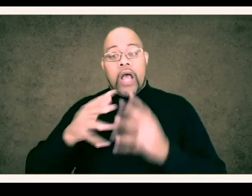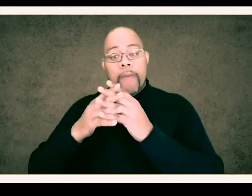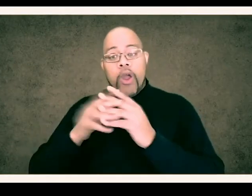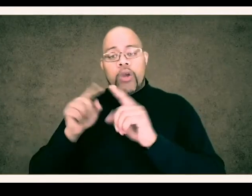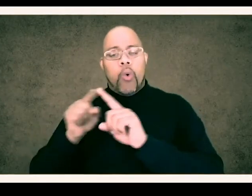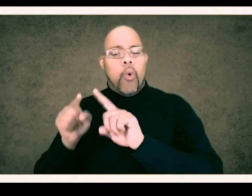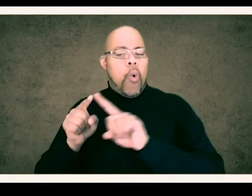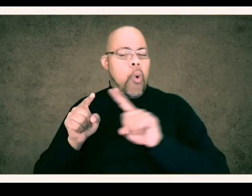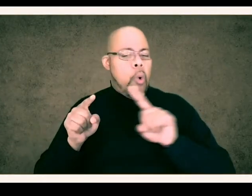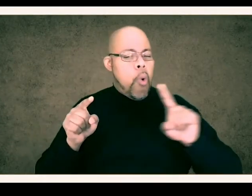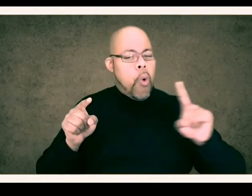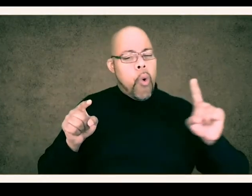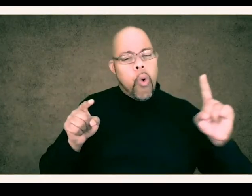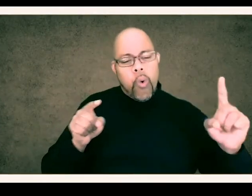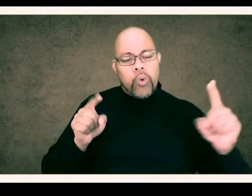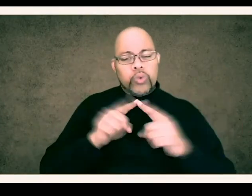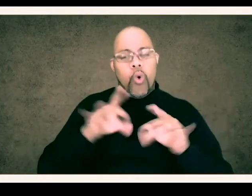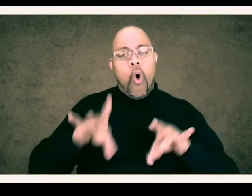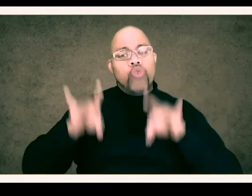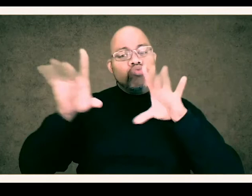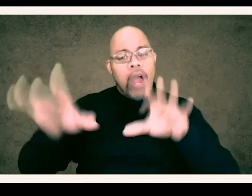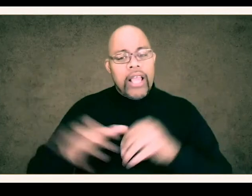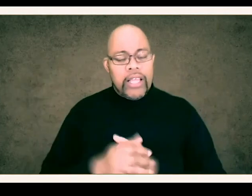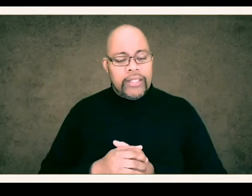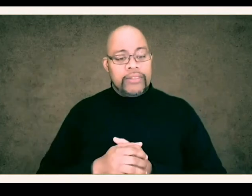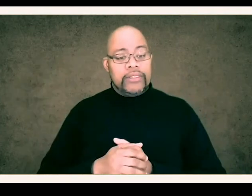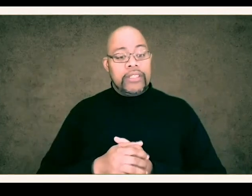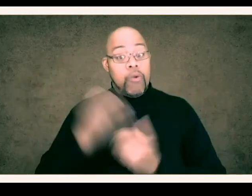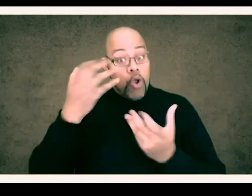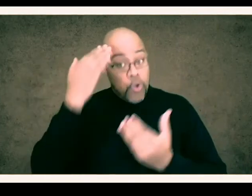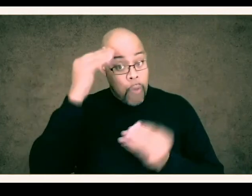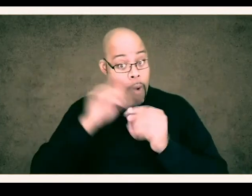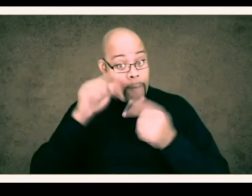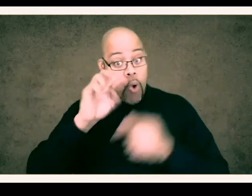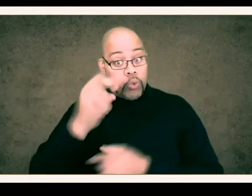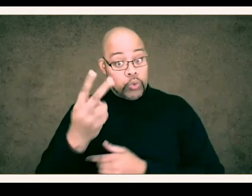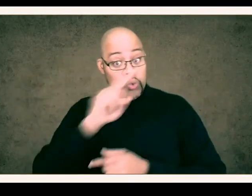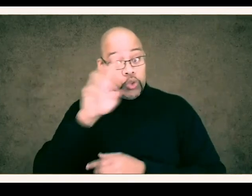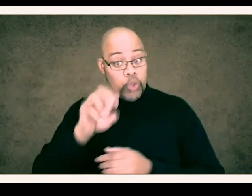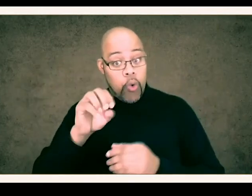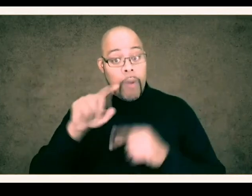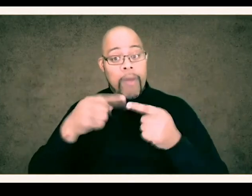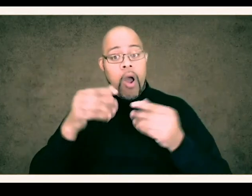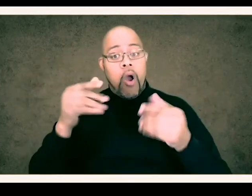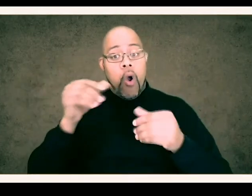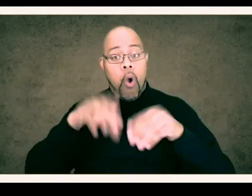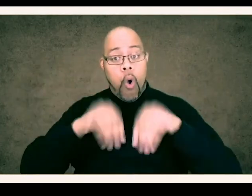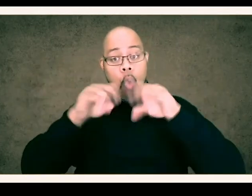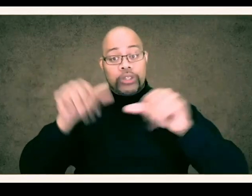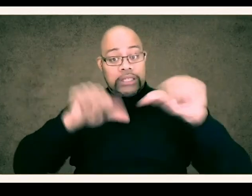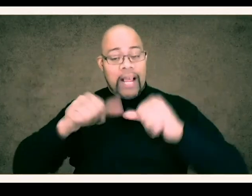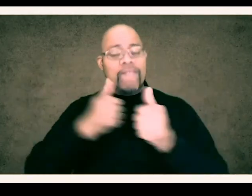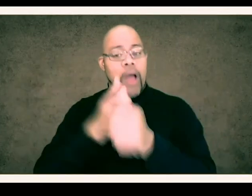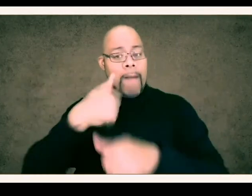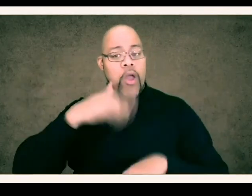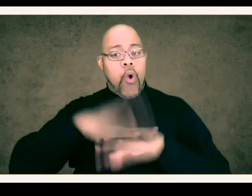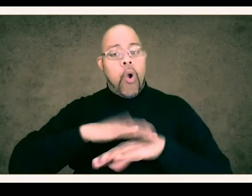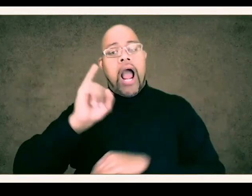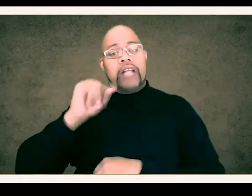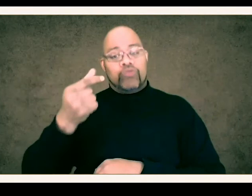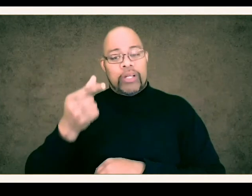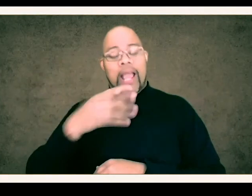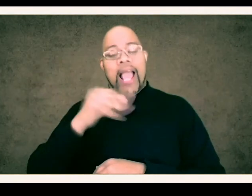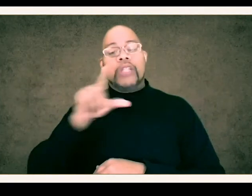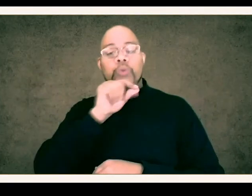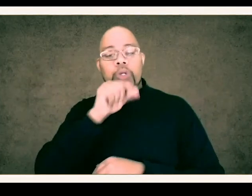of the ocean, all the way up to Australia. If you want to know more about oxygen minimum zones and more about ocean science, make sure you follow me on Instagram and